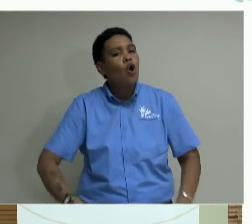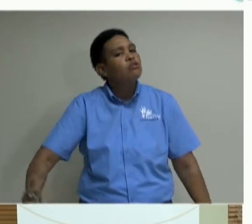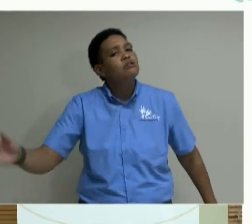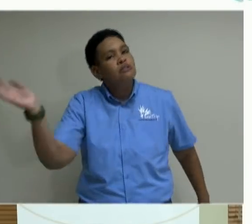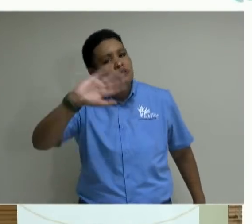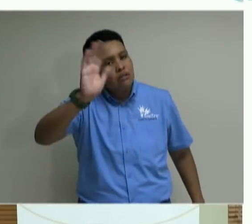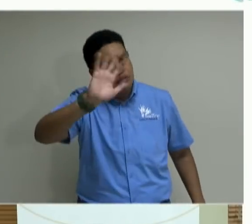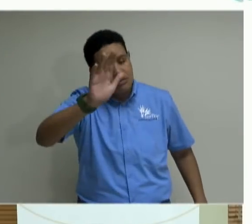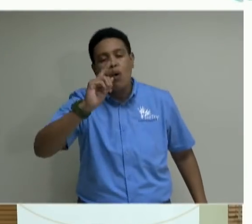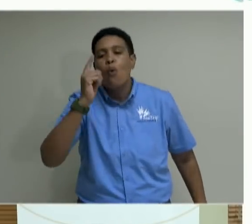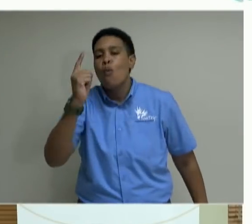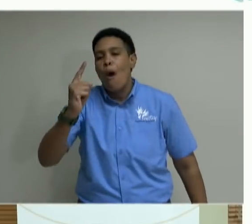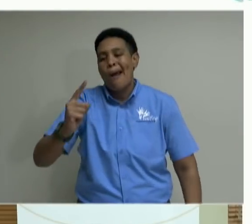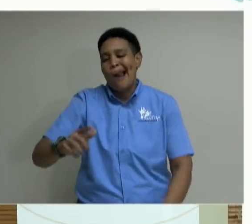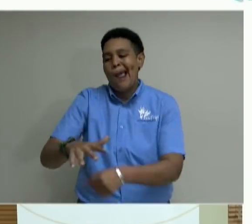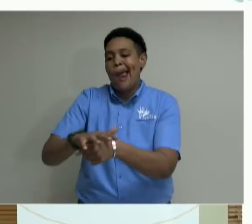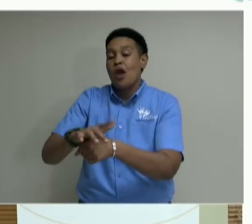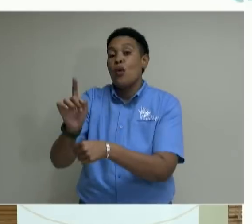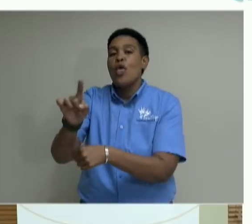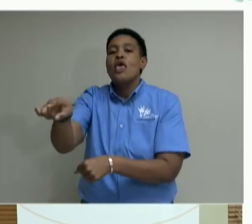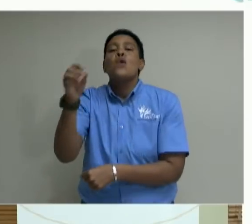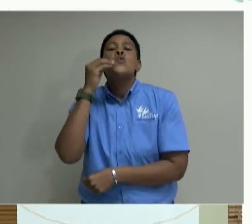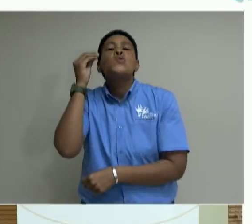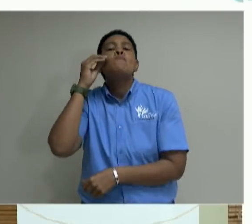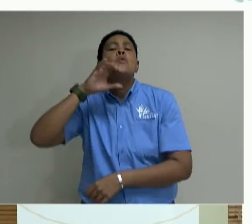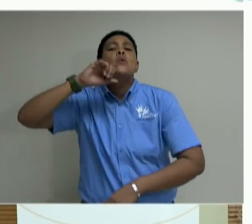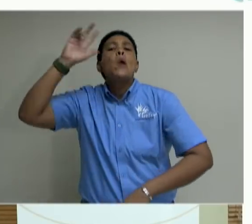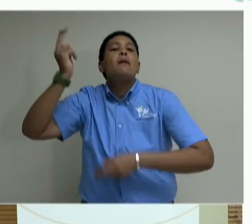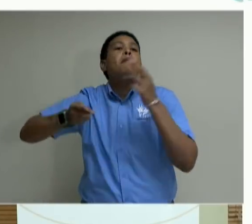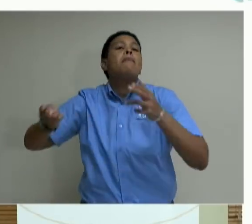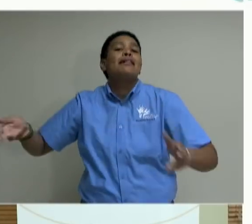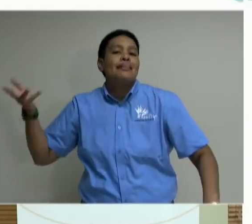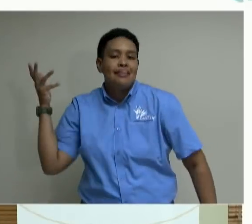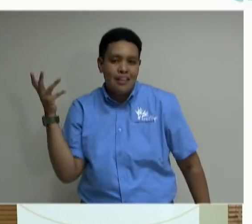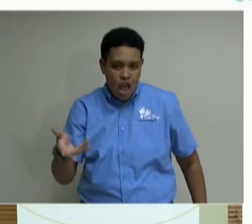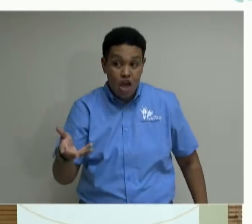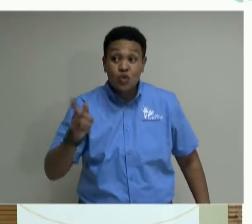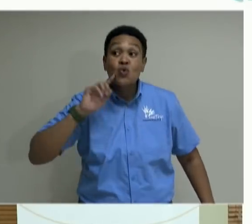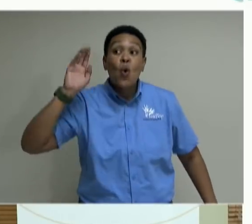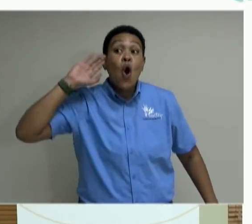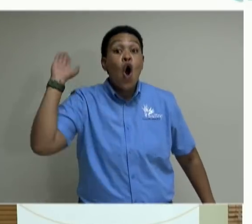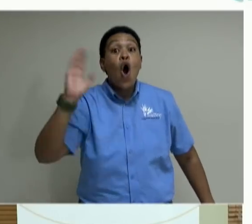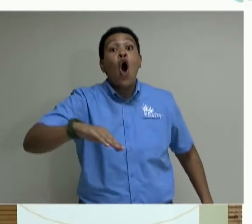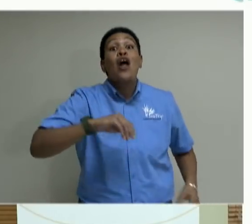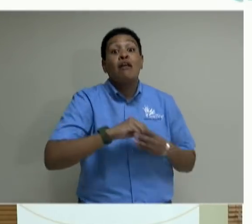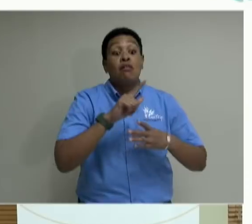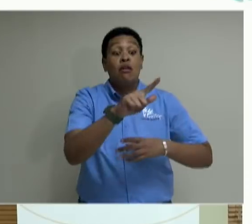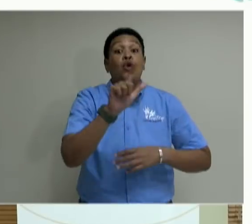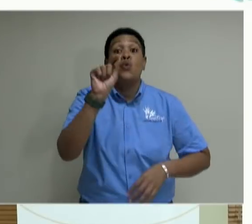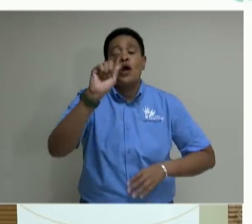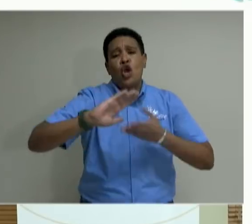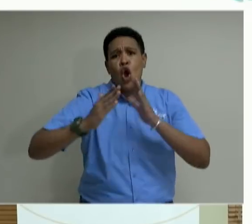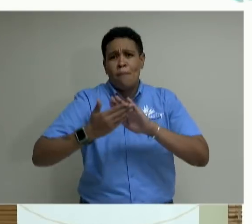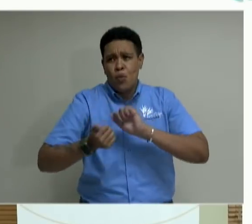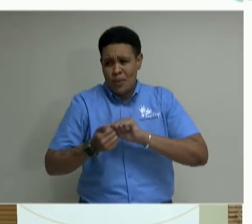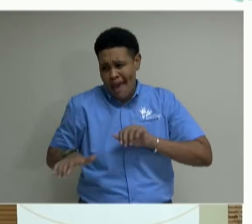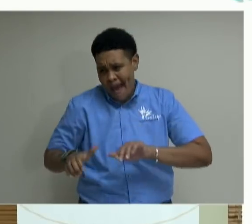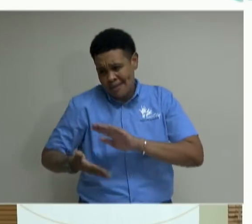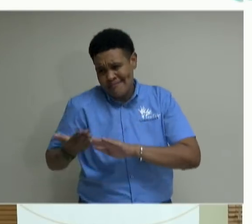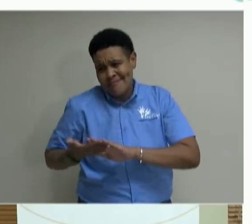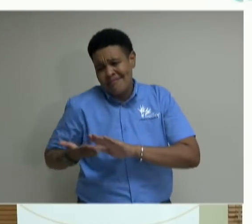the downtown area. So, and that's in all of these areas, these 20 communities with active